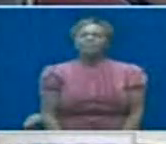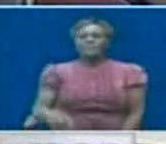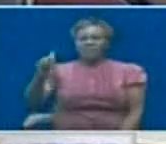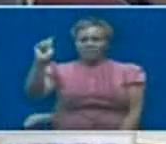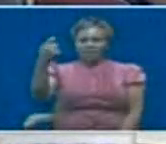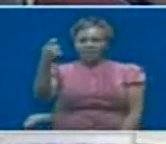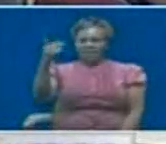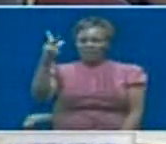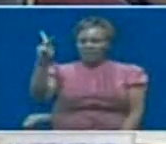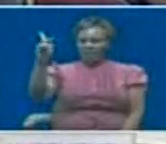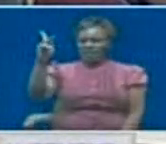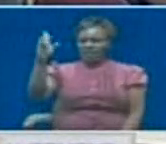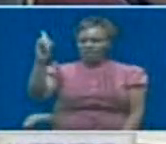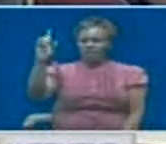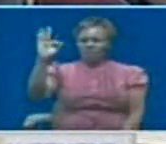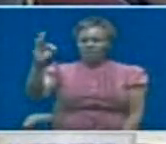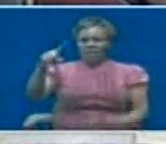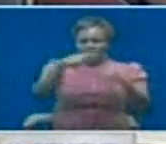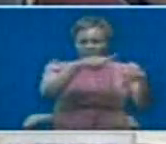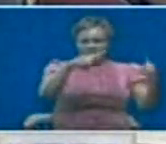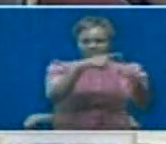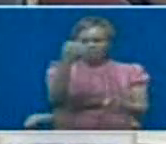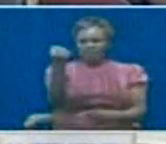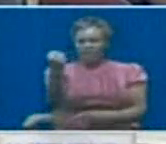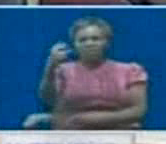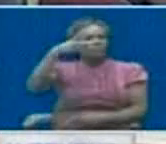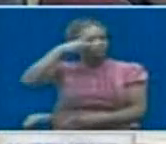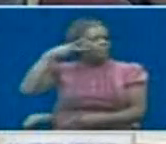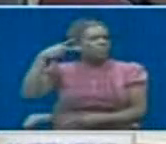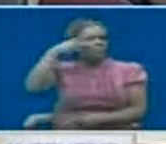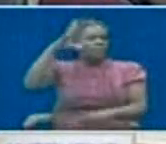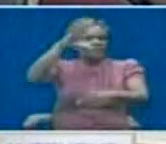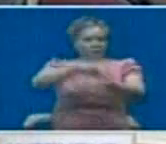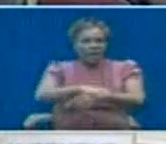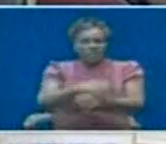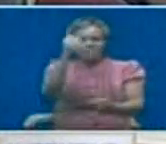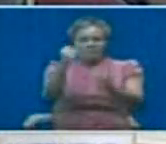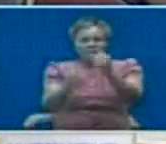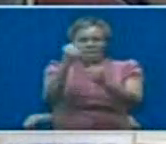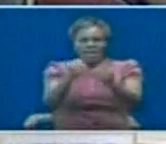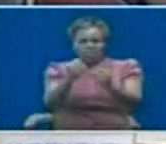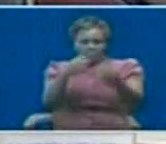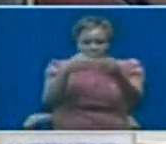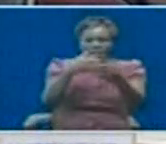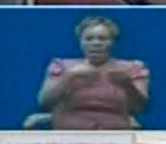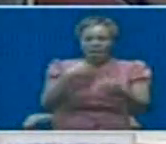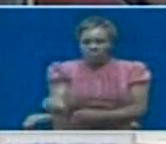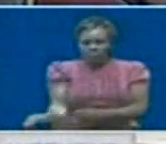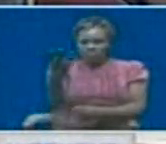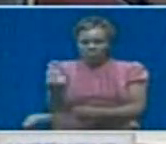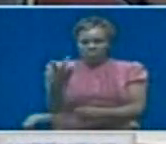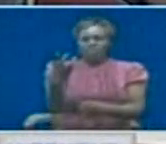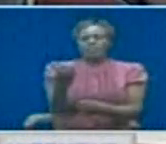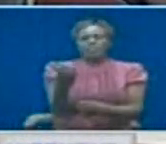Kenya Defense Forces troops last night killed five al-Shabaab militants and recovered a car laden with explosives and six